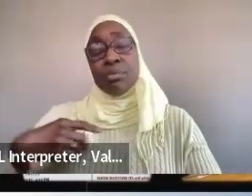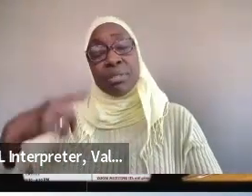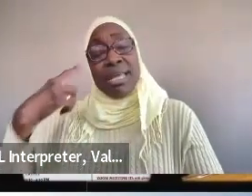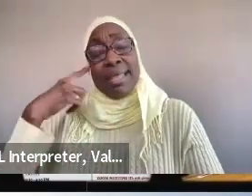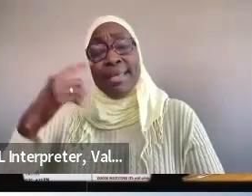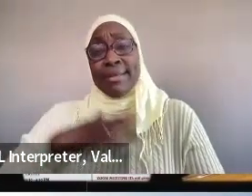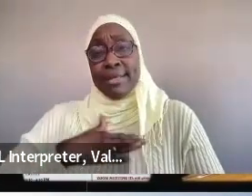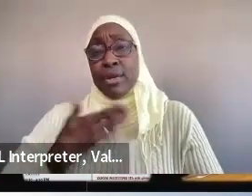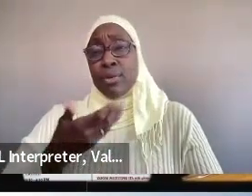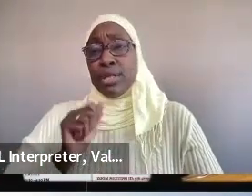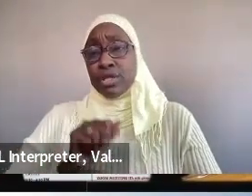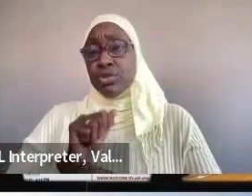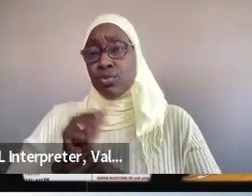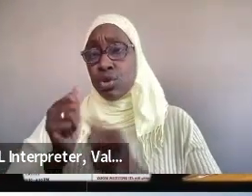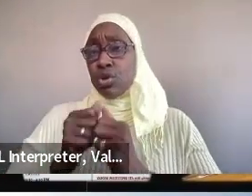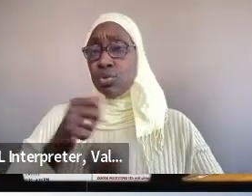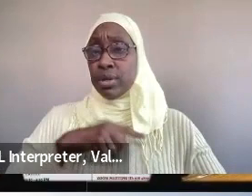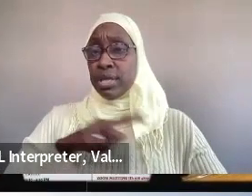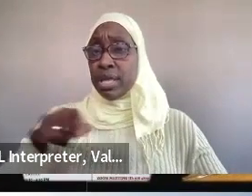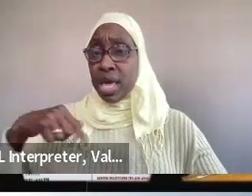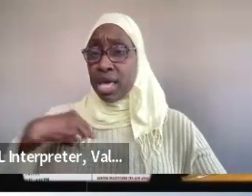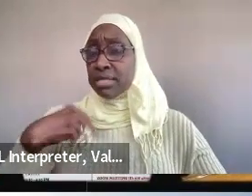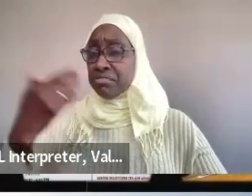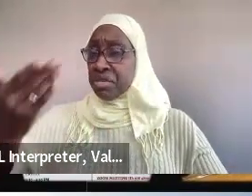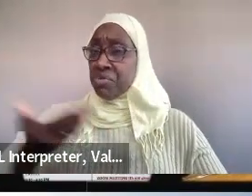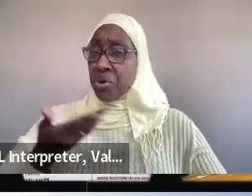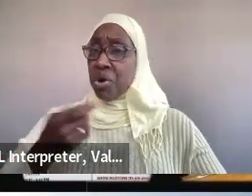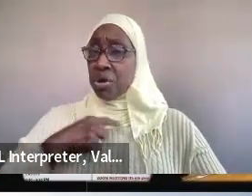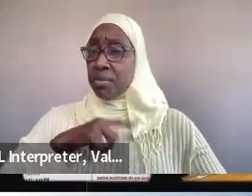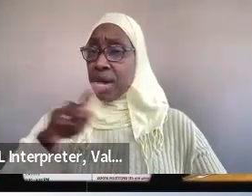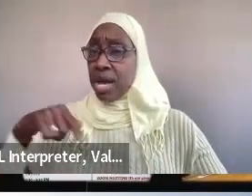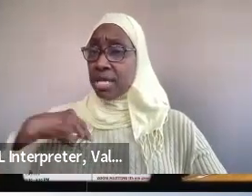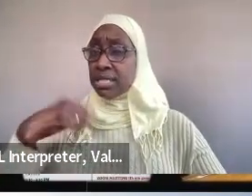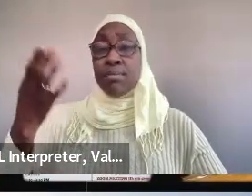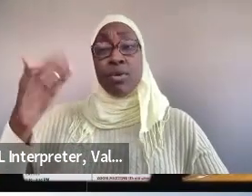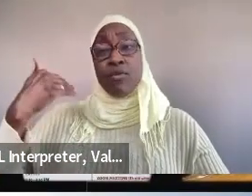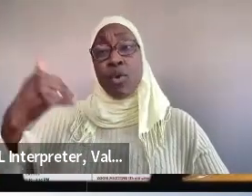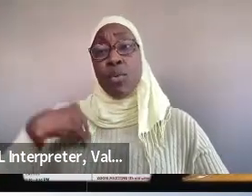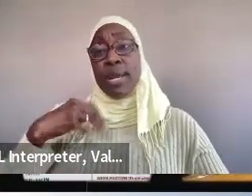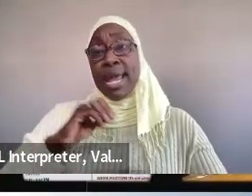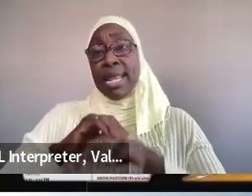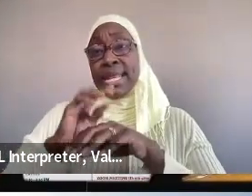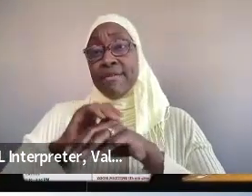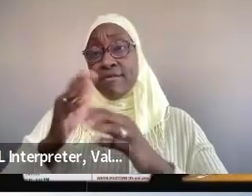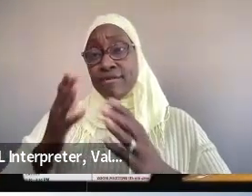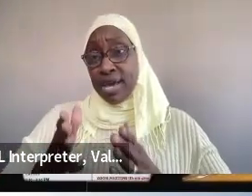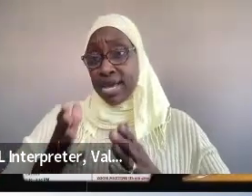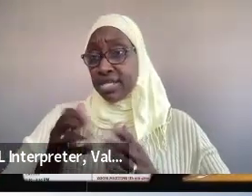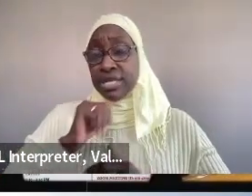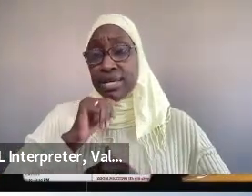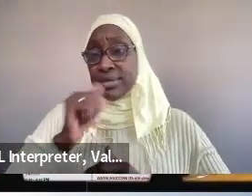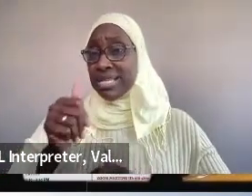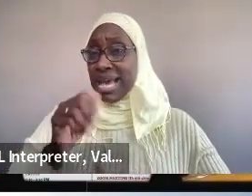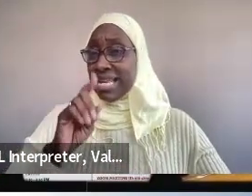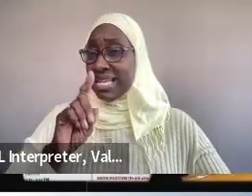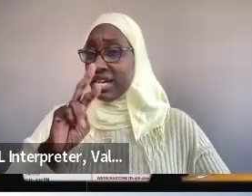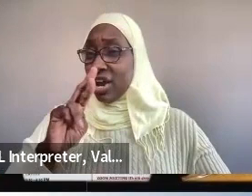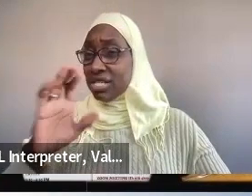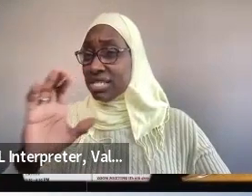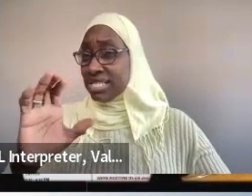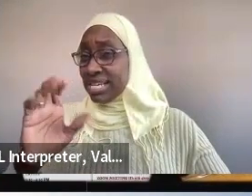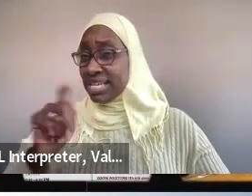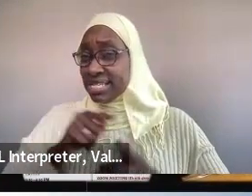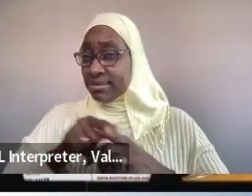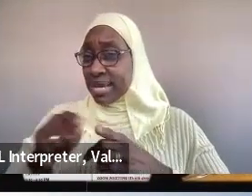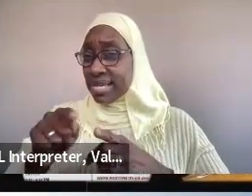We used to have a like advisor through them that wasn't like necessarily serving as a DRC specialist, but more as like a club advisor